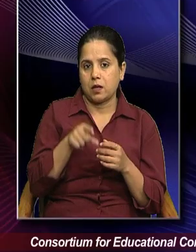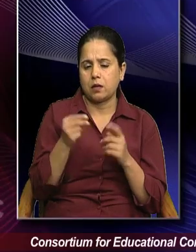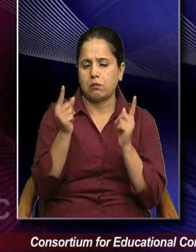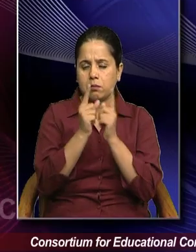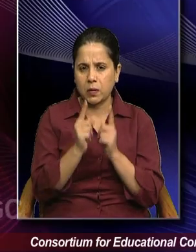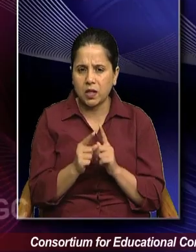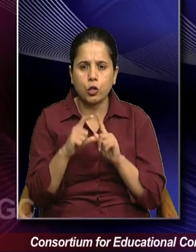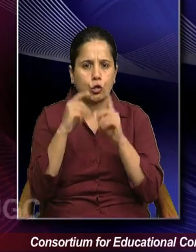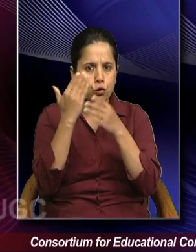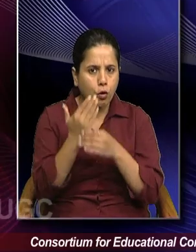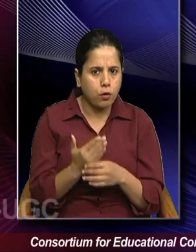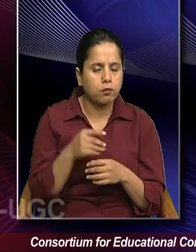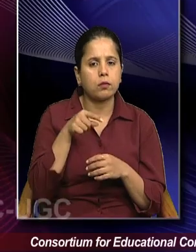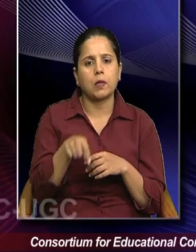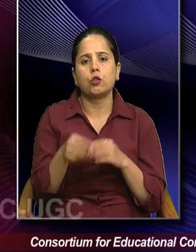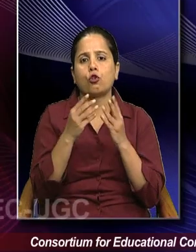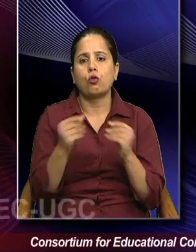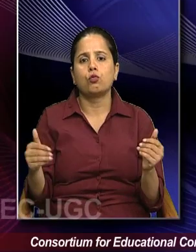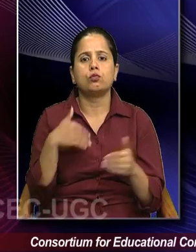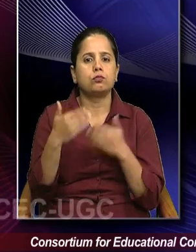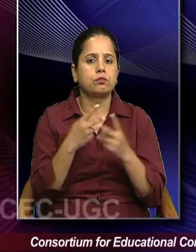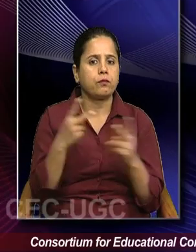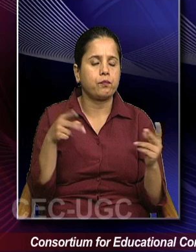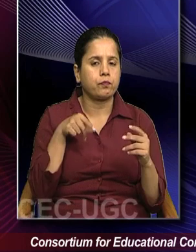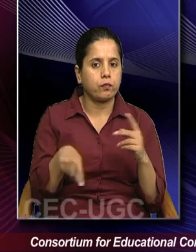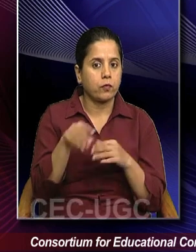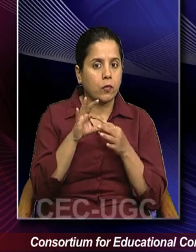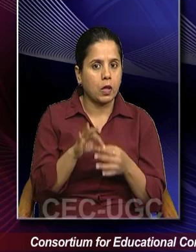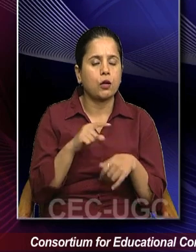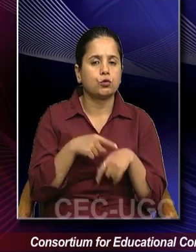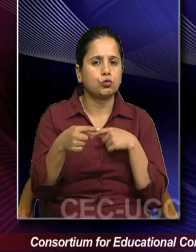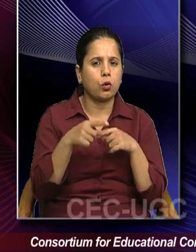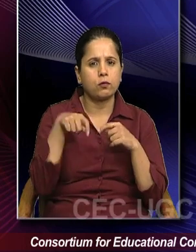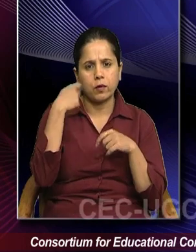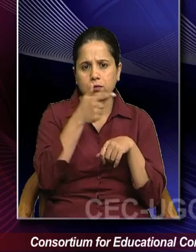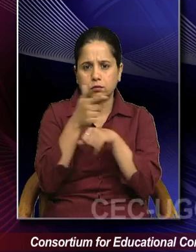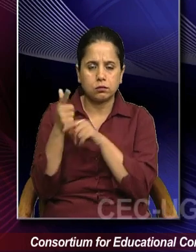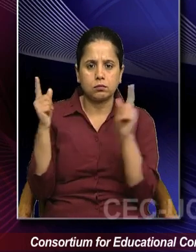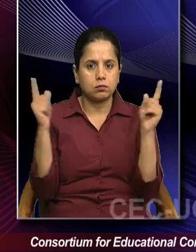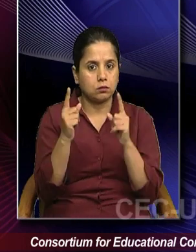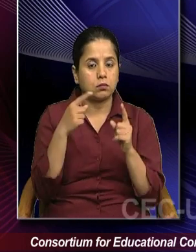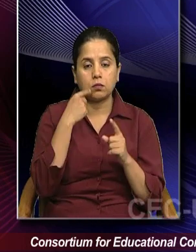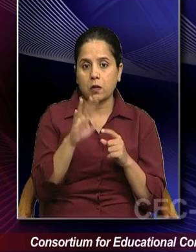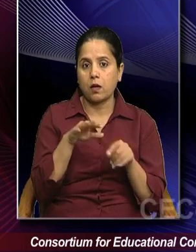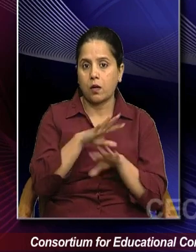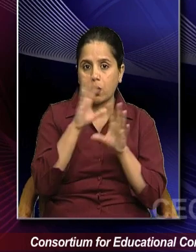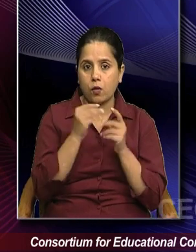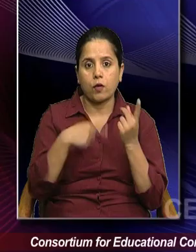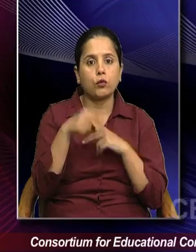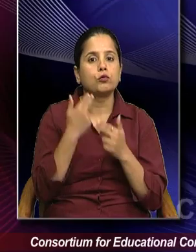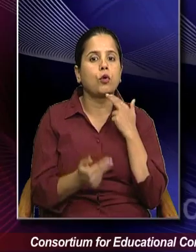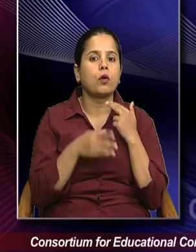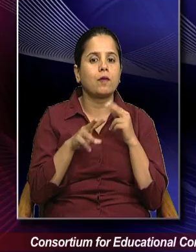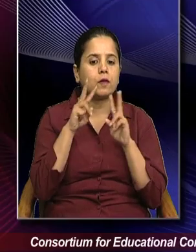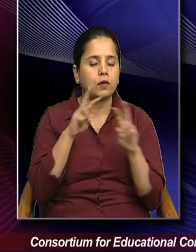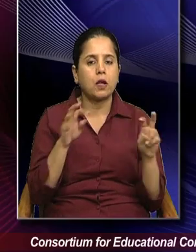documentary solution journalism packages, a compelling short documentary or short film that tells the entire story from the research